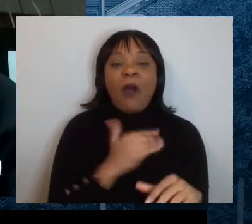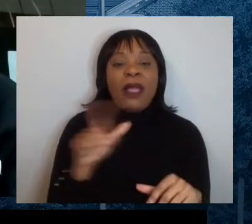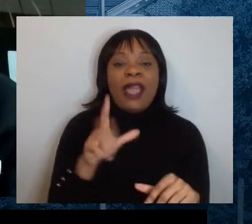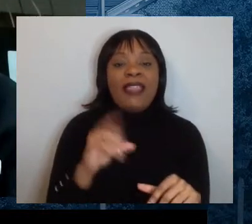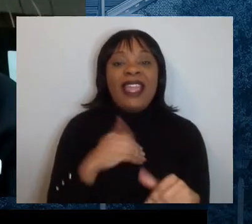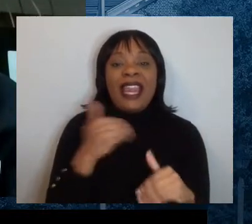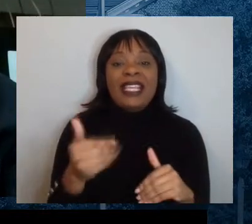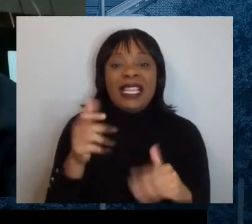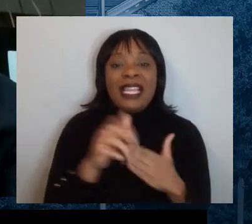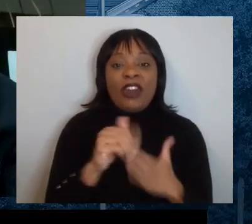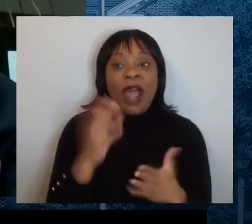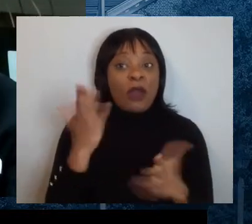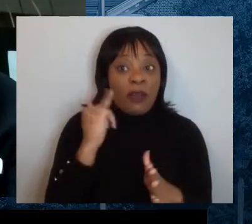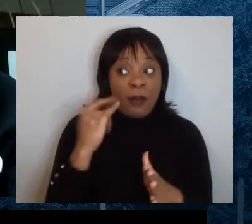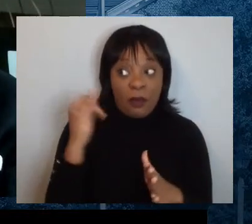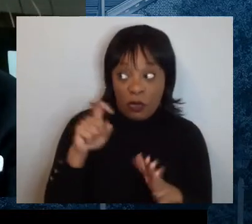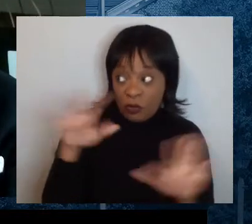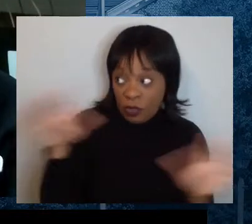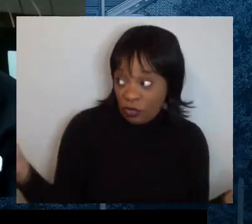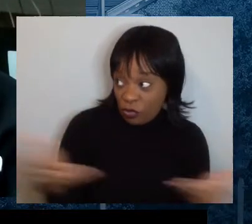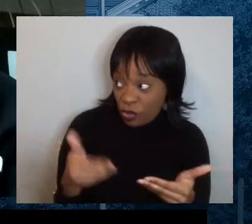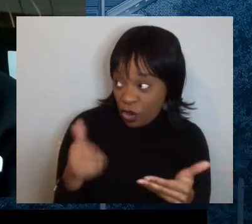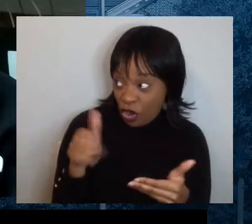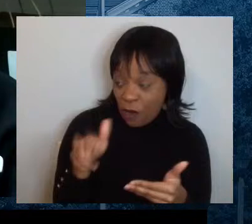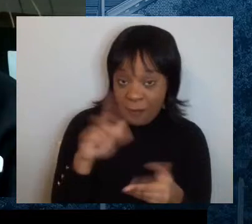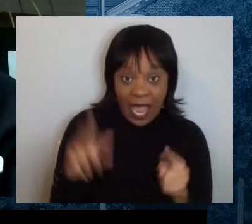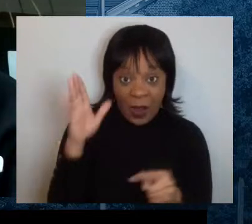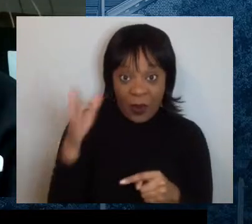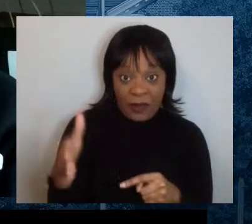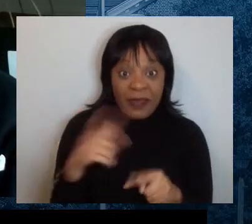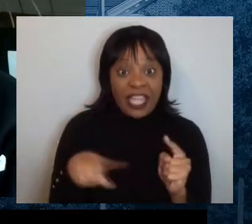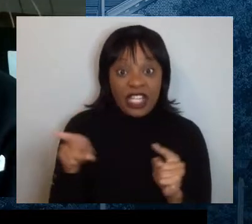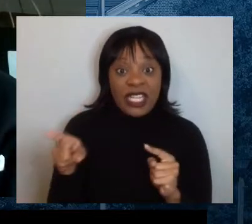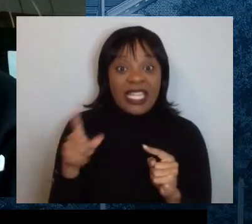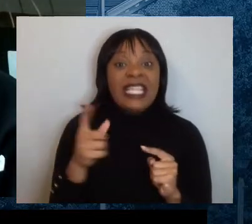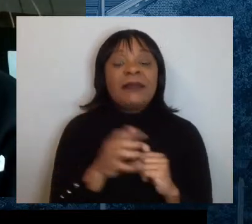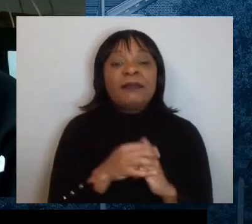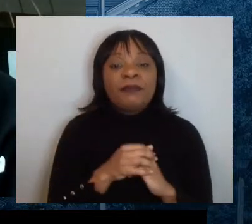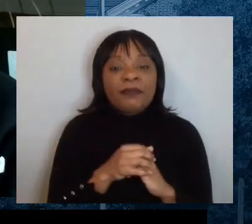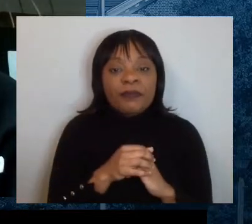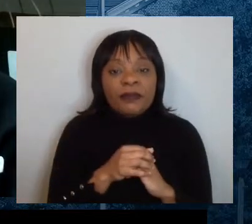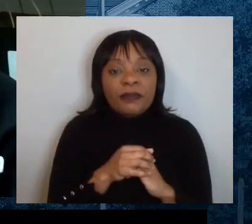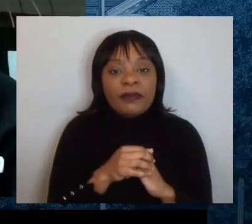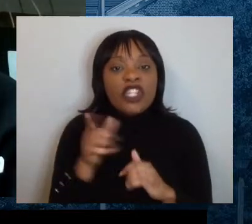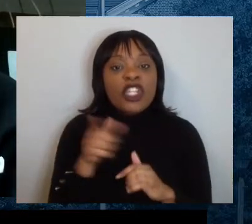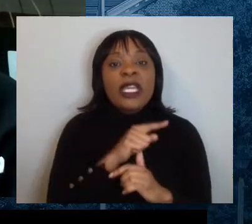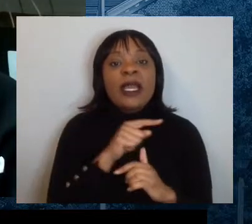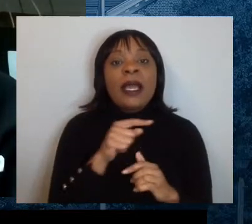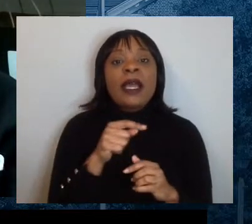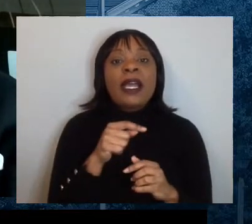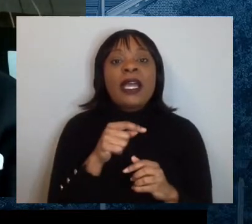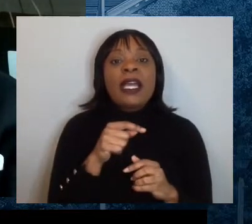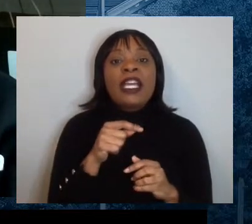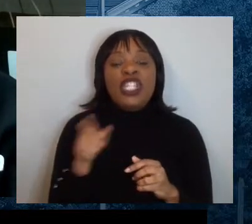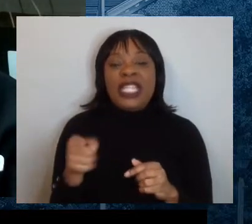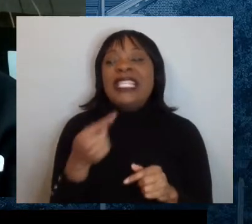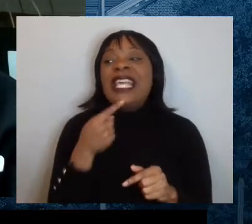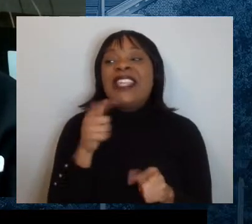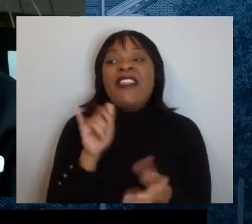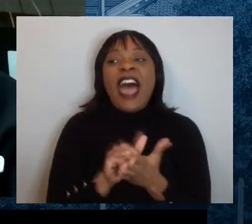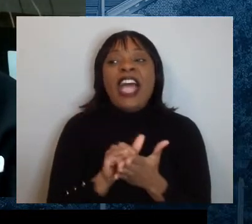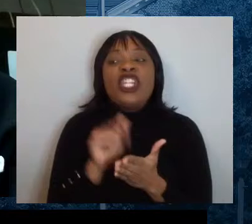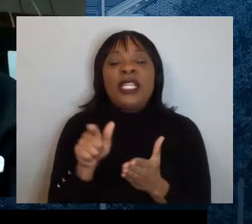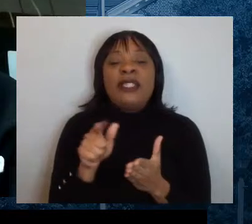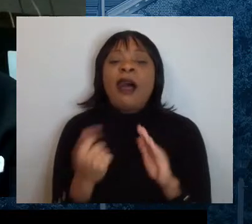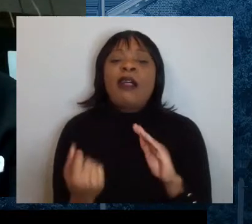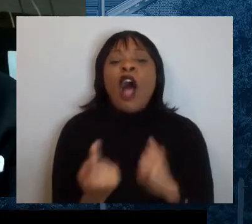if I'm supposed to introduce her, but I will, because she goes, she posits herself as an introvert, but